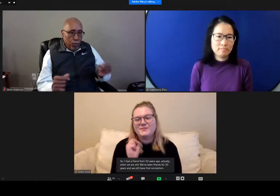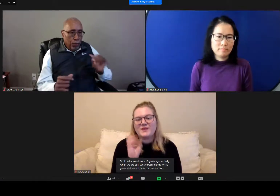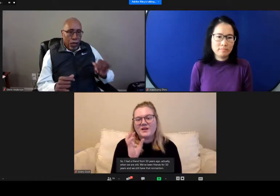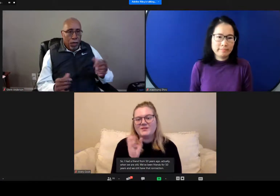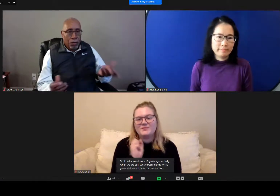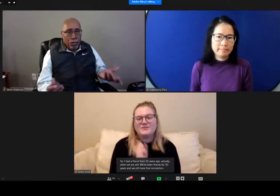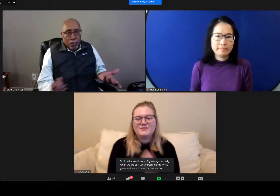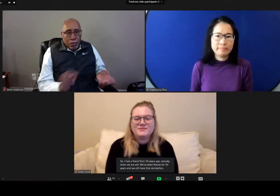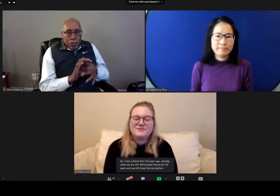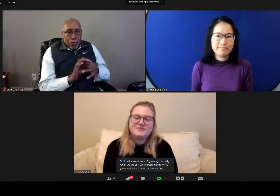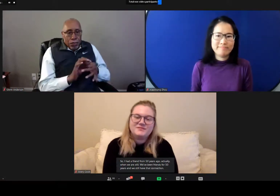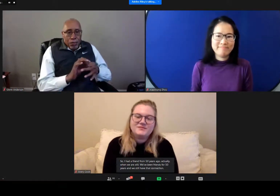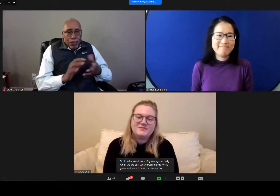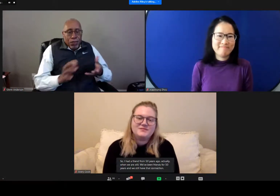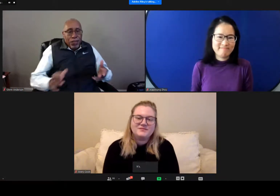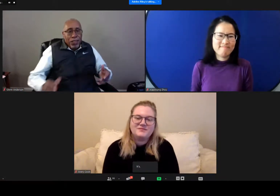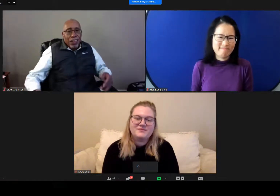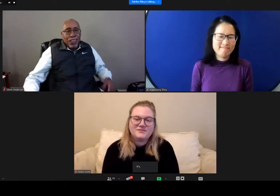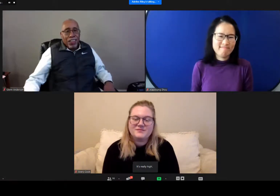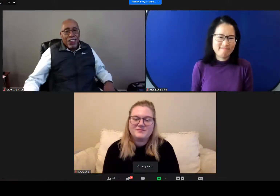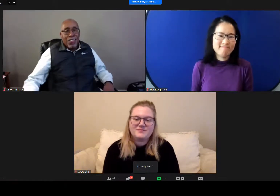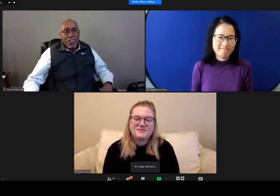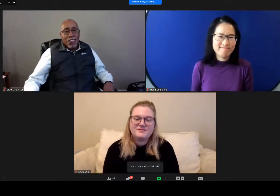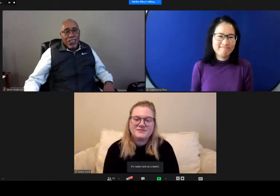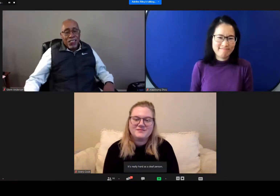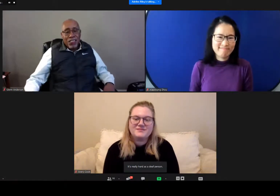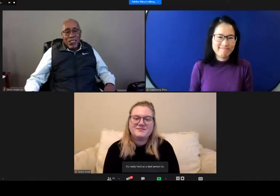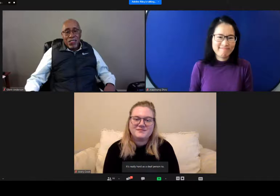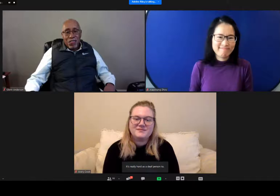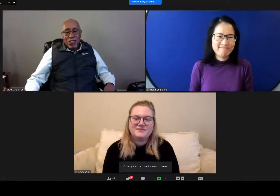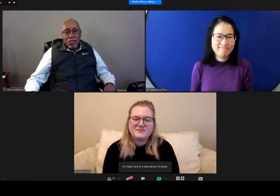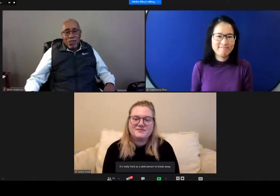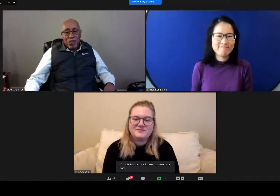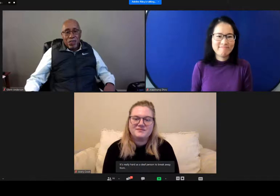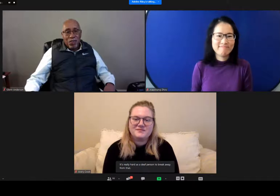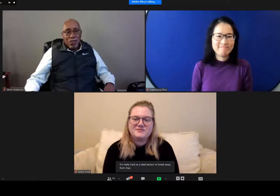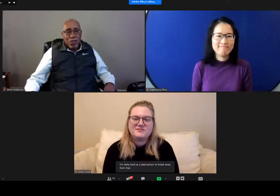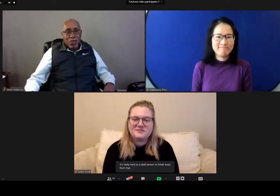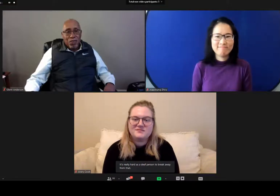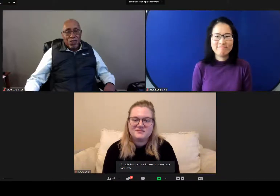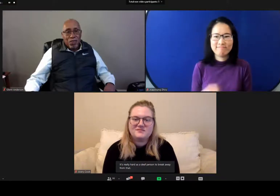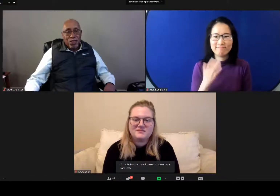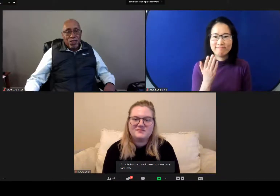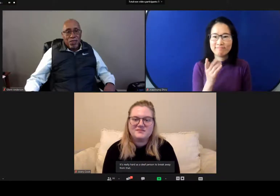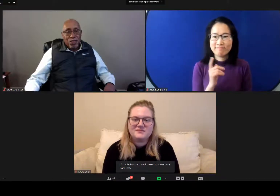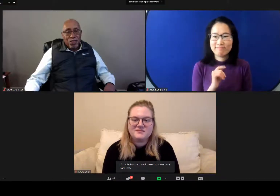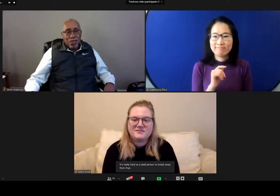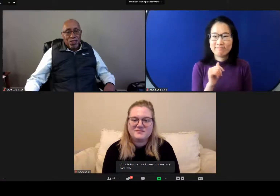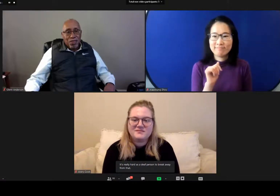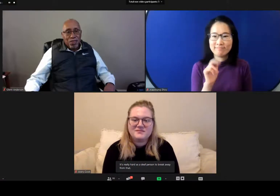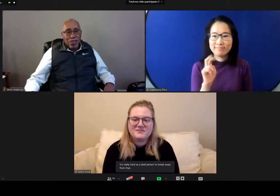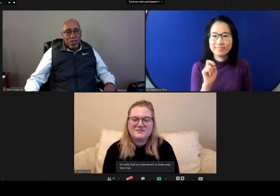connection. It's really hard as a deaf person to break away from that.